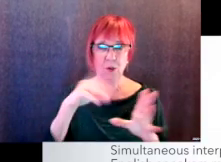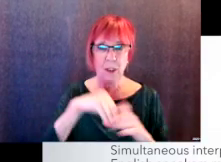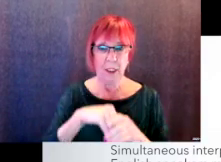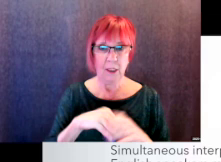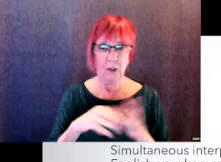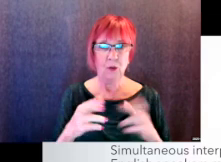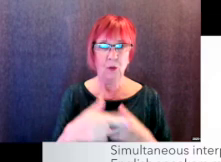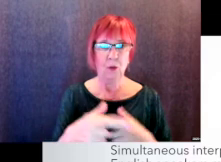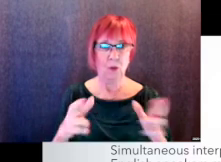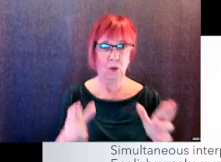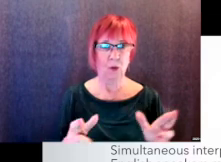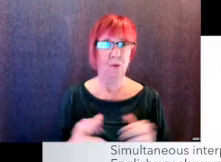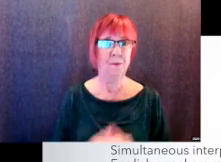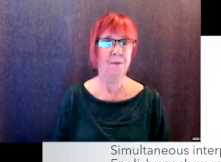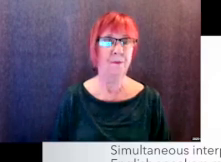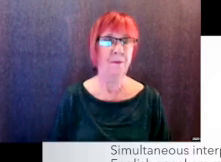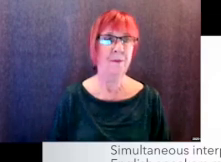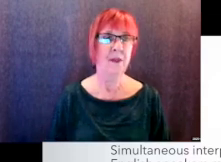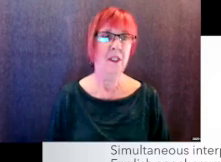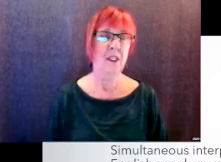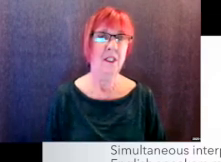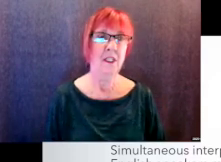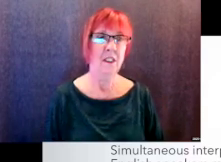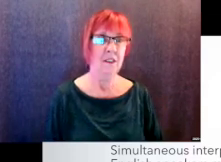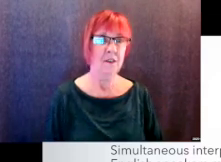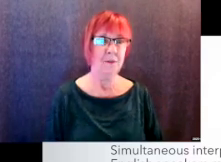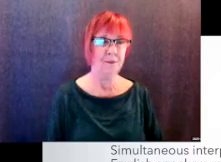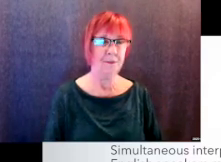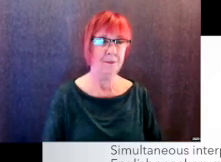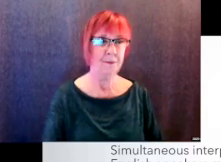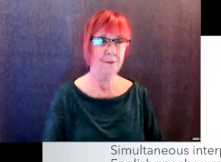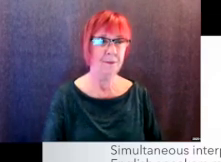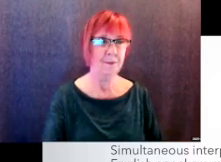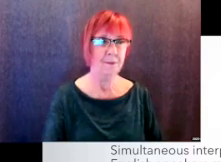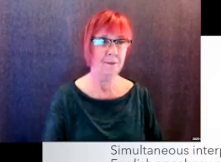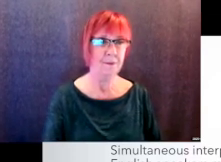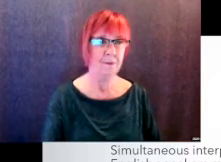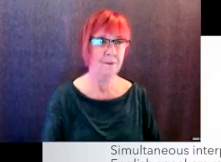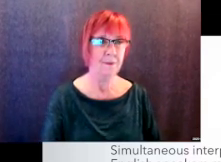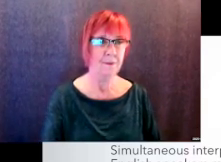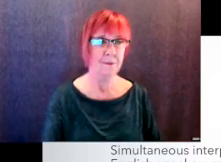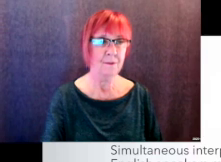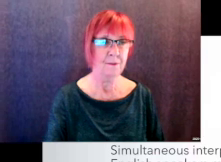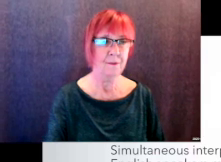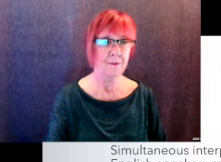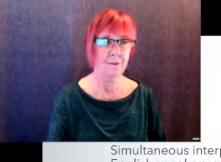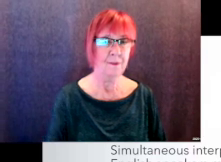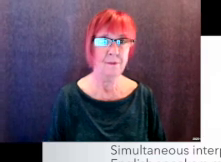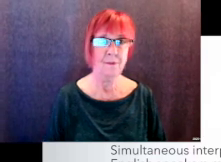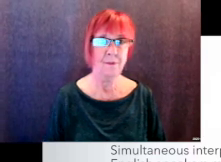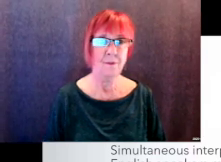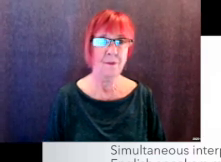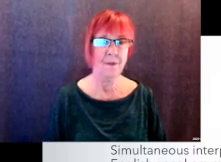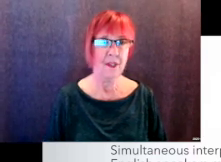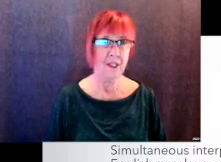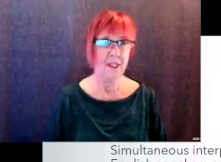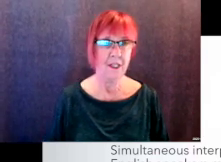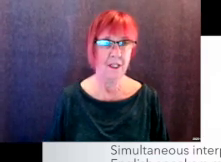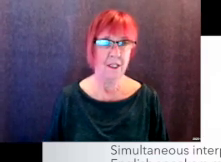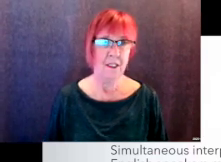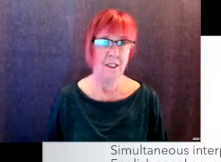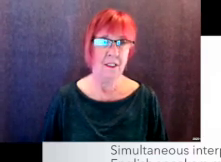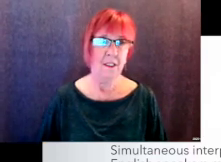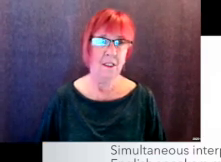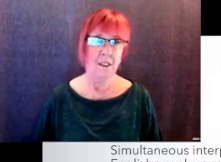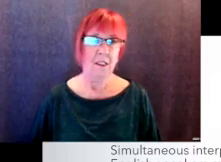where the meeting controls are, and then click the interpretation icon. Select English